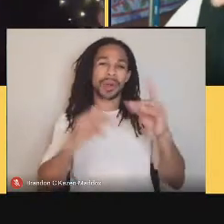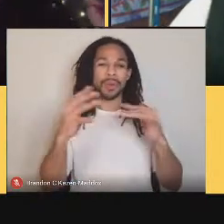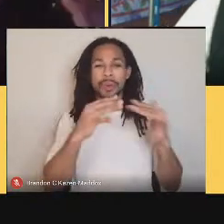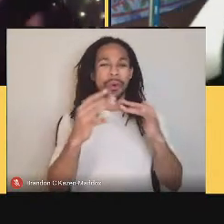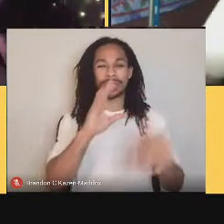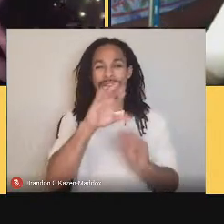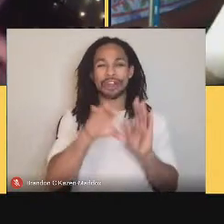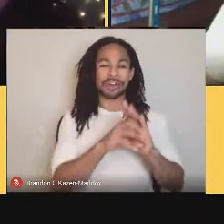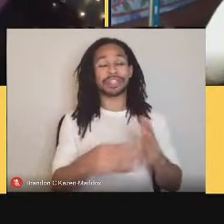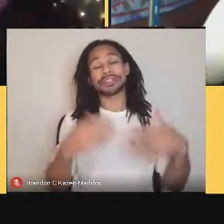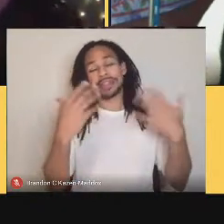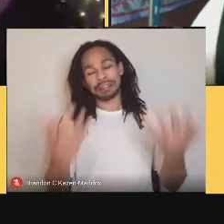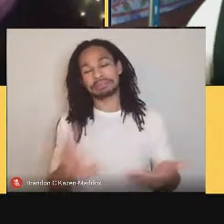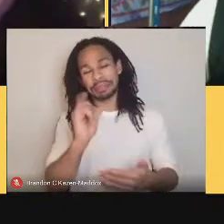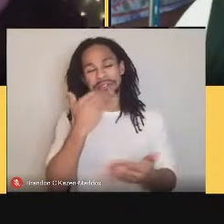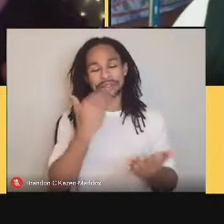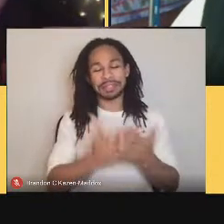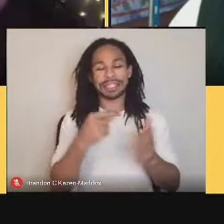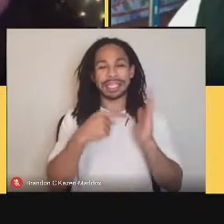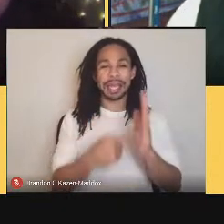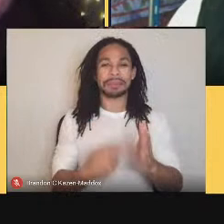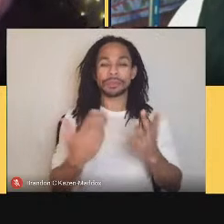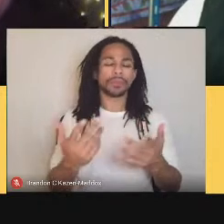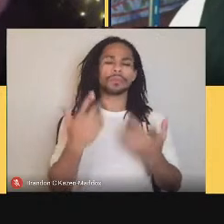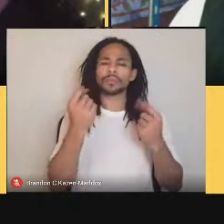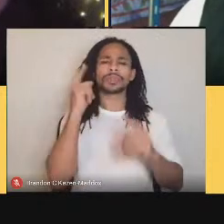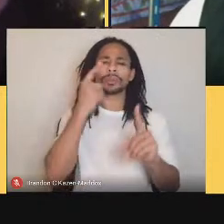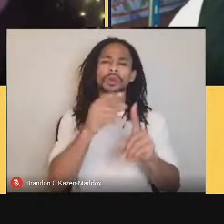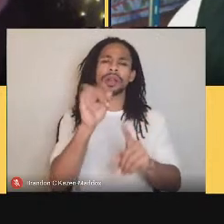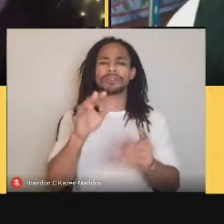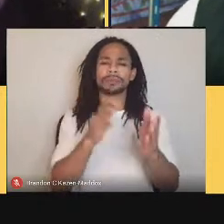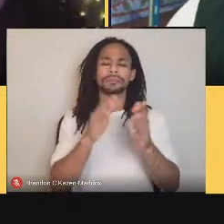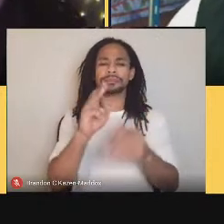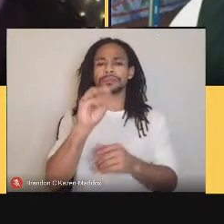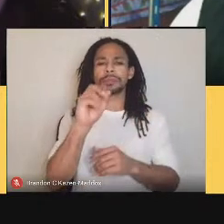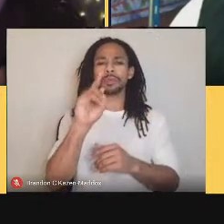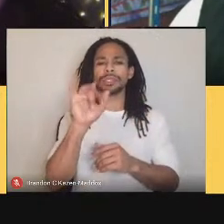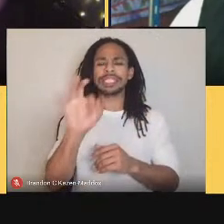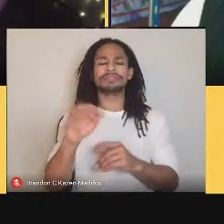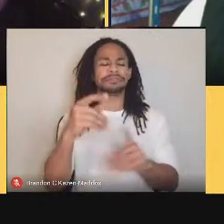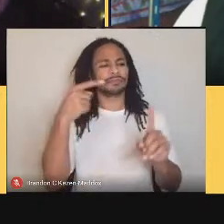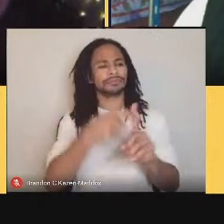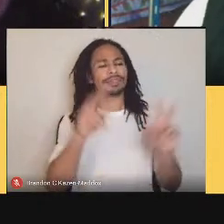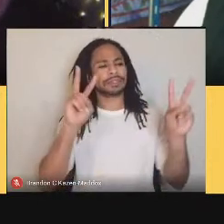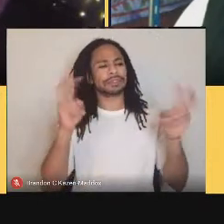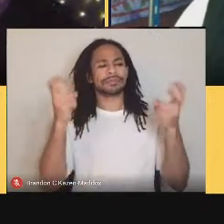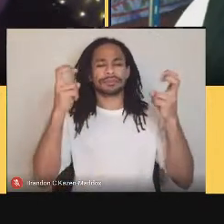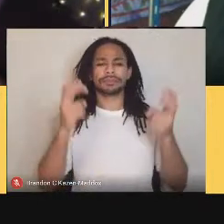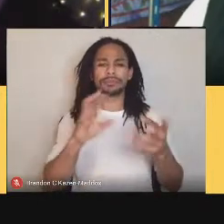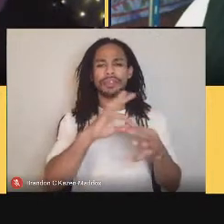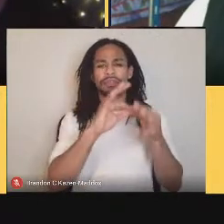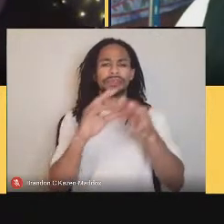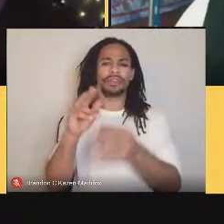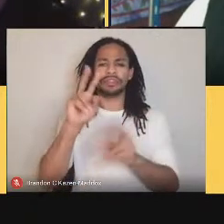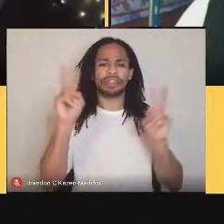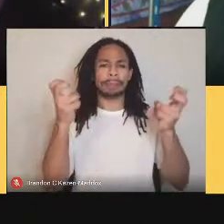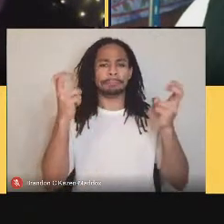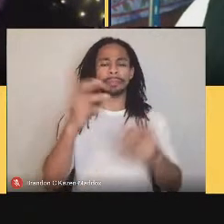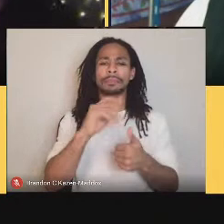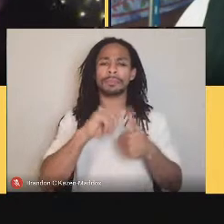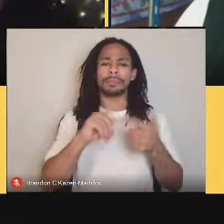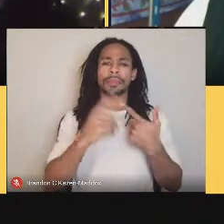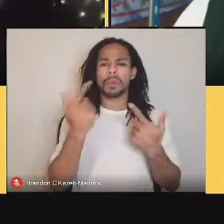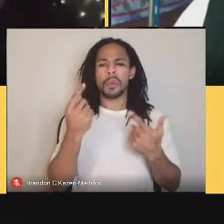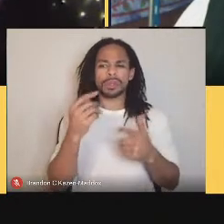So, Raul, what's the place of motifs in storytelling? What are they best at doing? And how can someone go